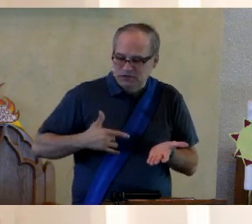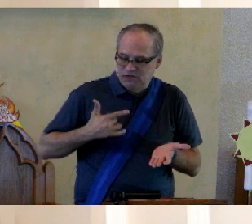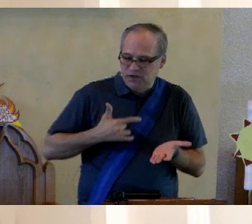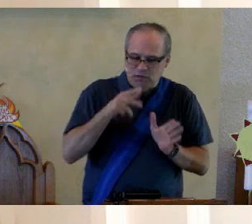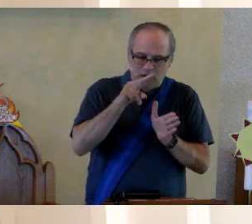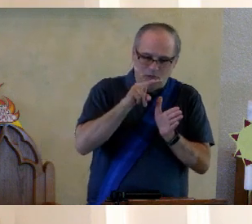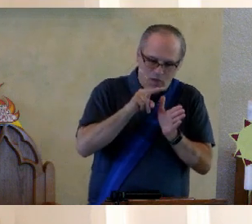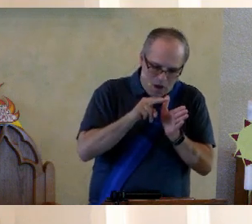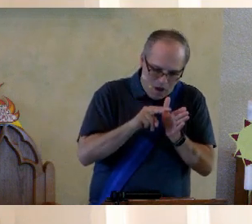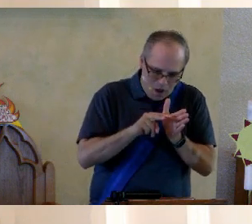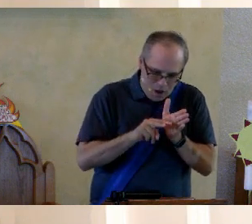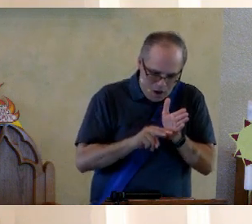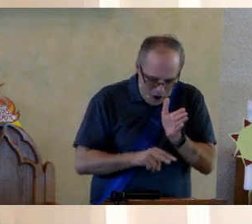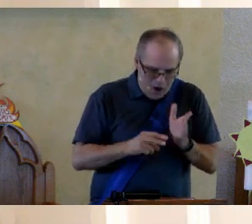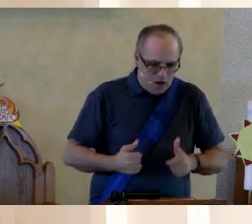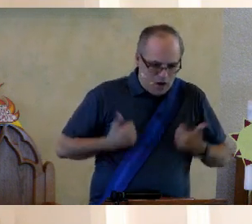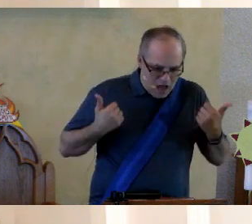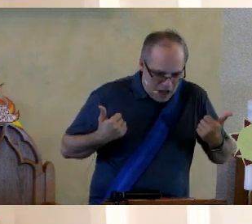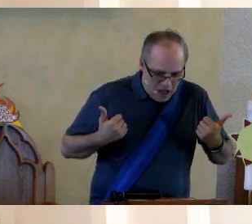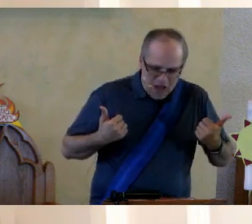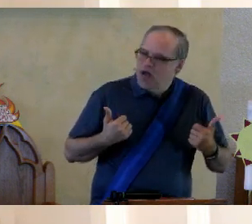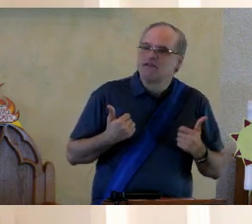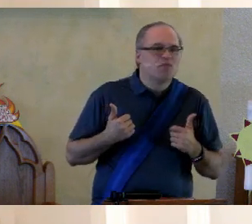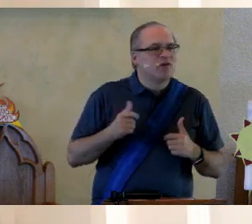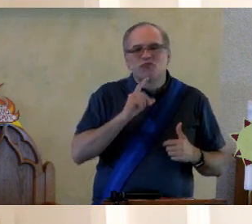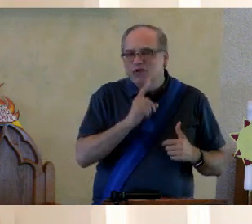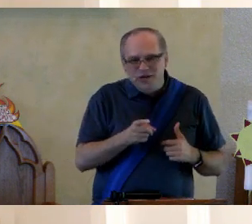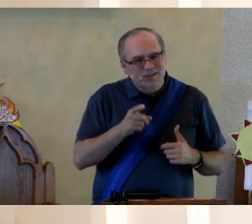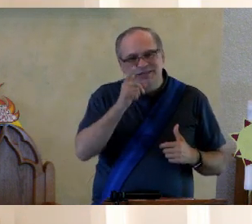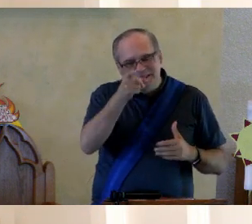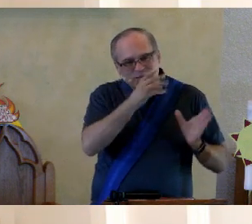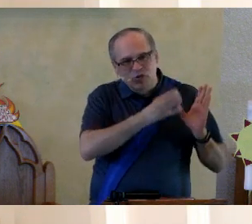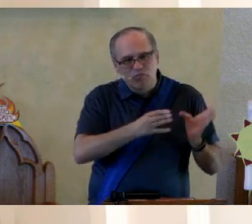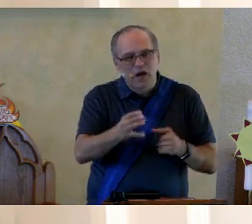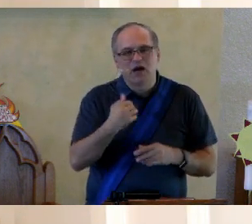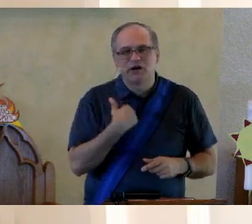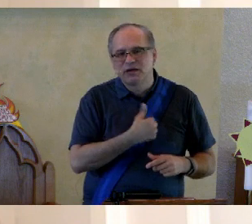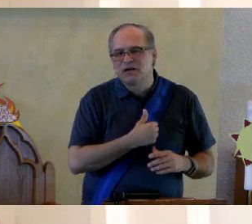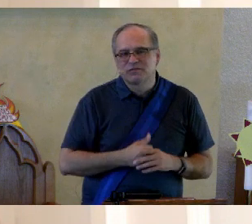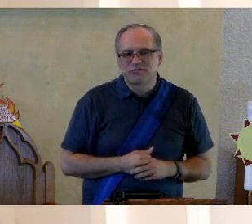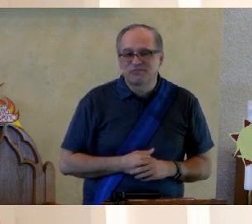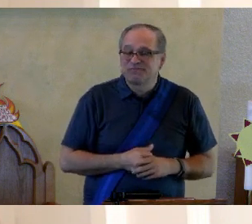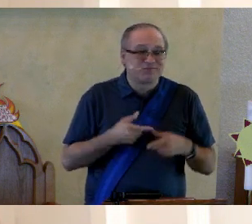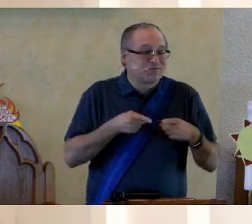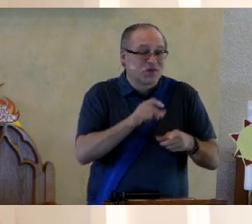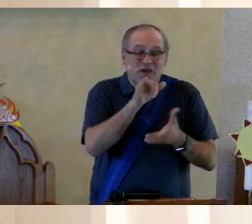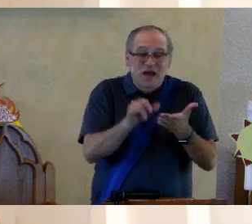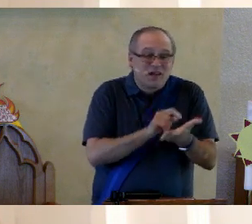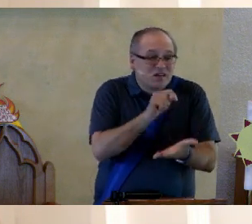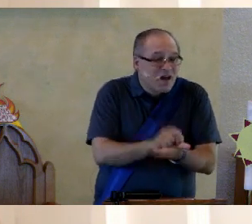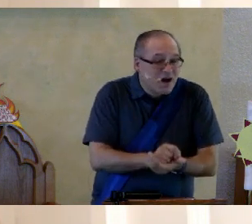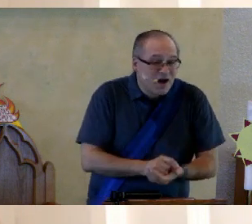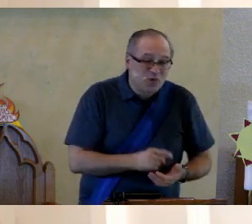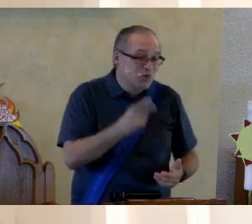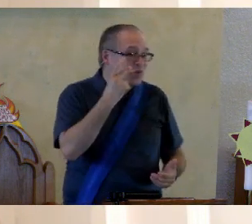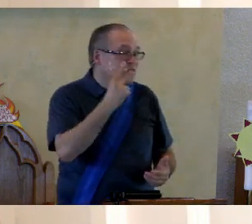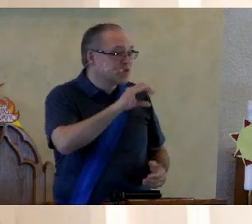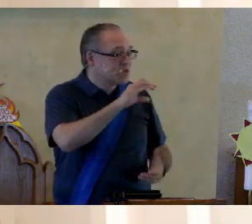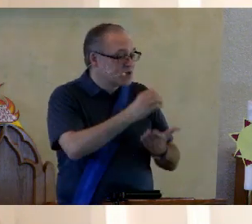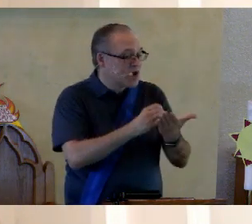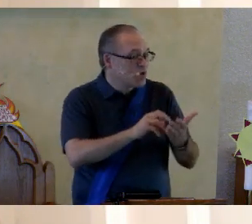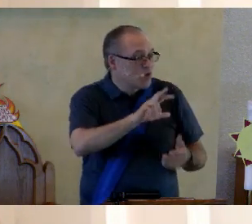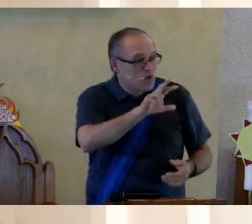in reality we are just being planted. But even after all of that, Jonah emerges in chapter 3 on the